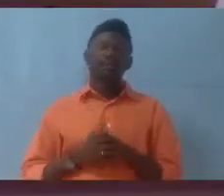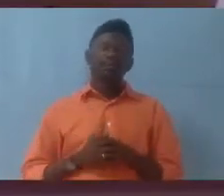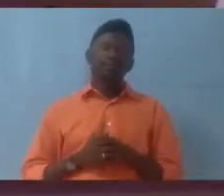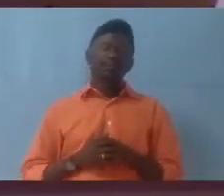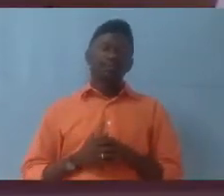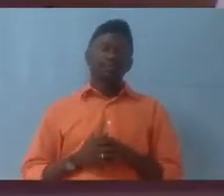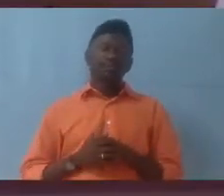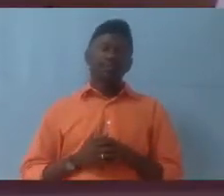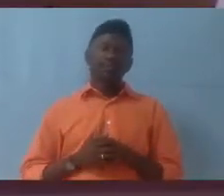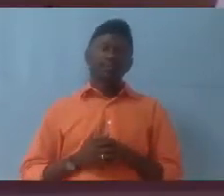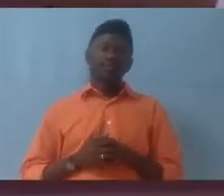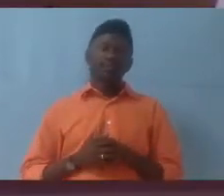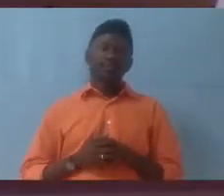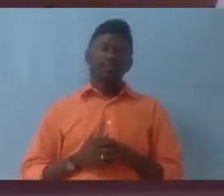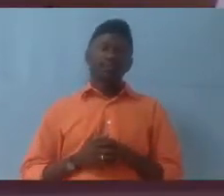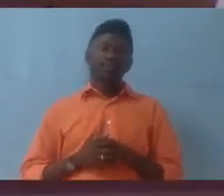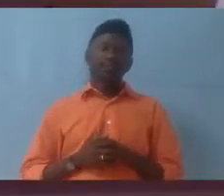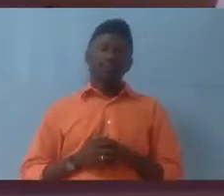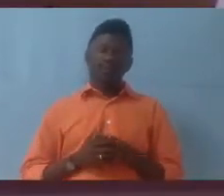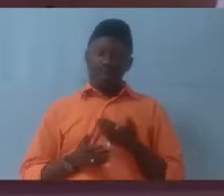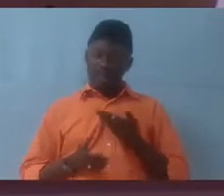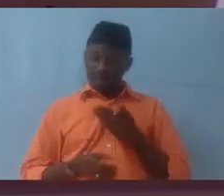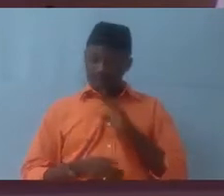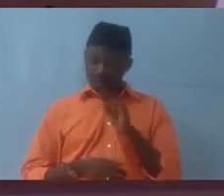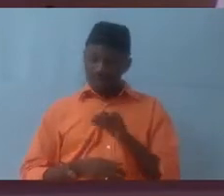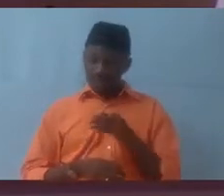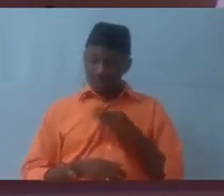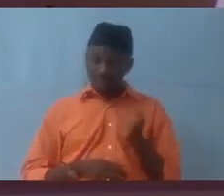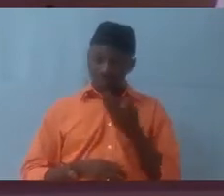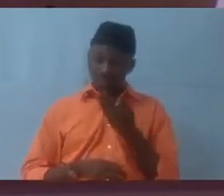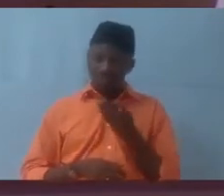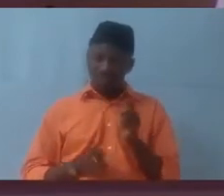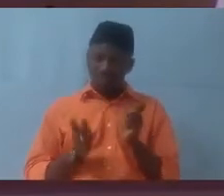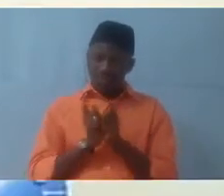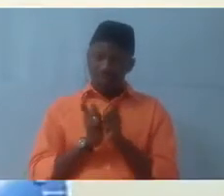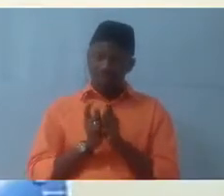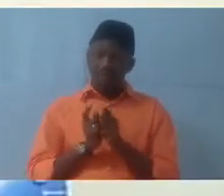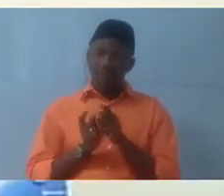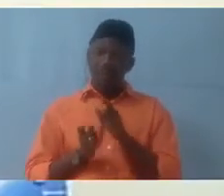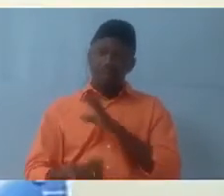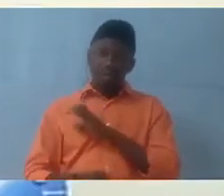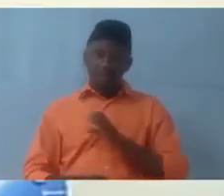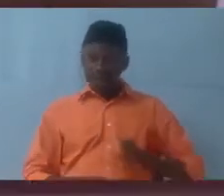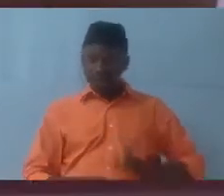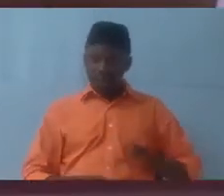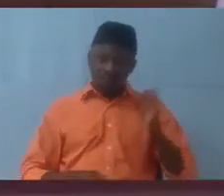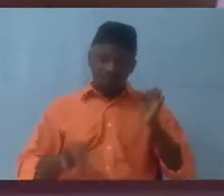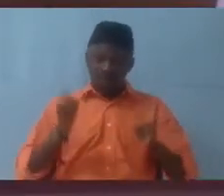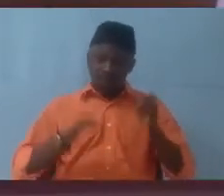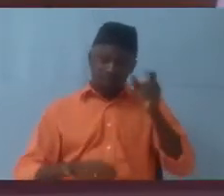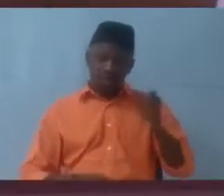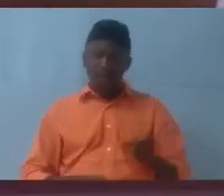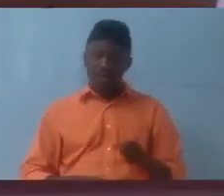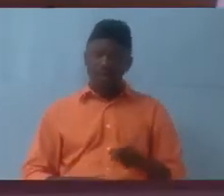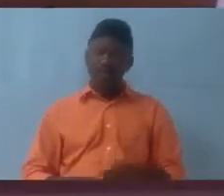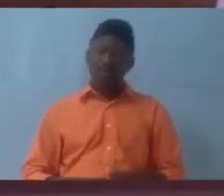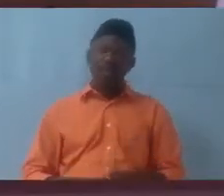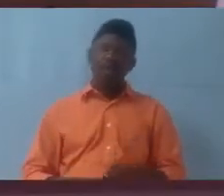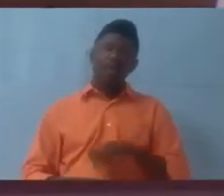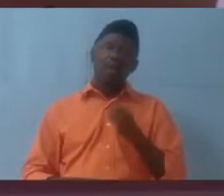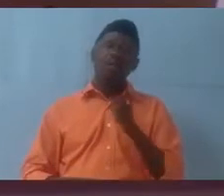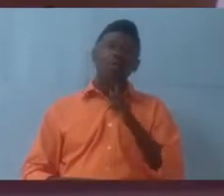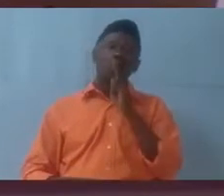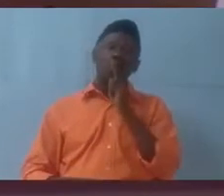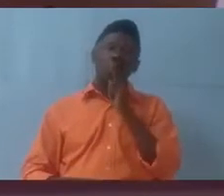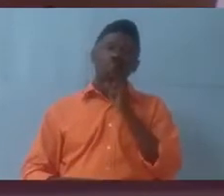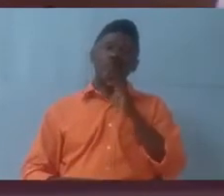lol nak motax nga dem ci chief justice yes can you tell us what happened after you met him and who was the CJ at that time ni ñu mëna wax lan